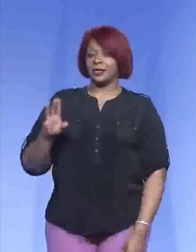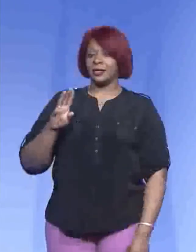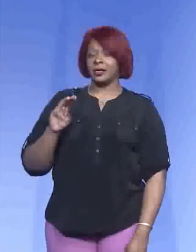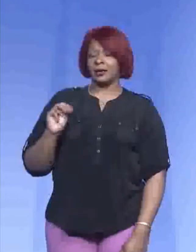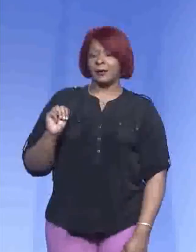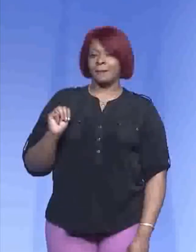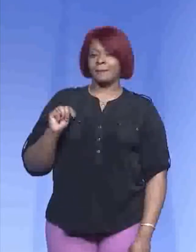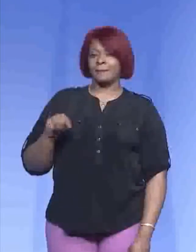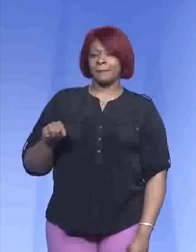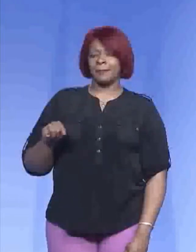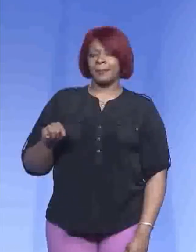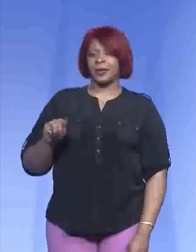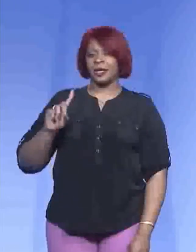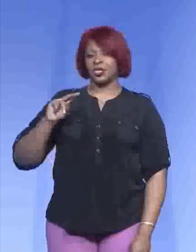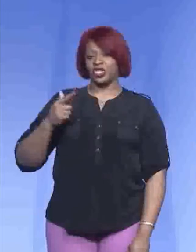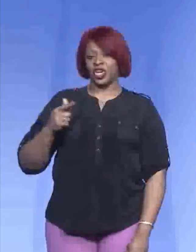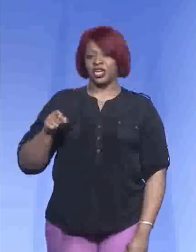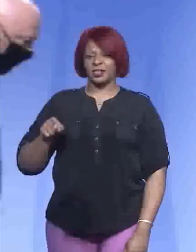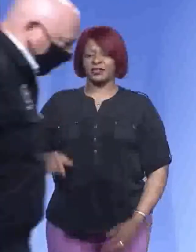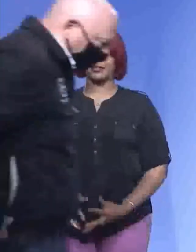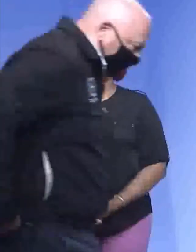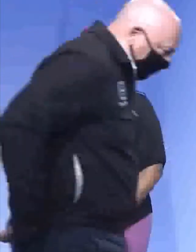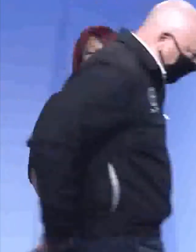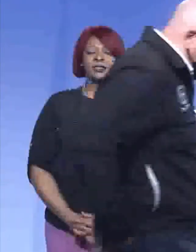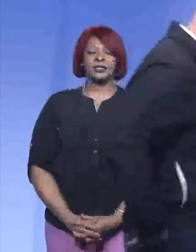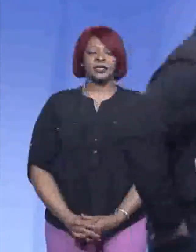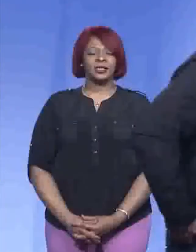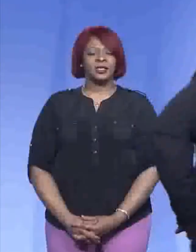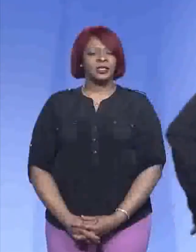Doug, this is a clarifying question for you. You said